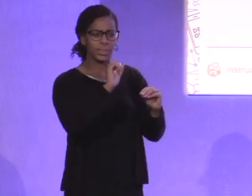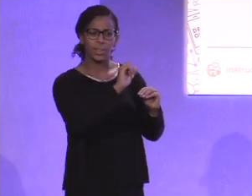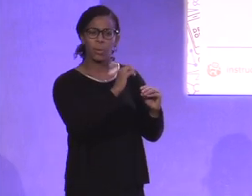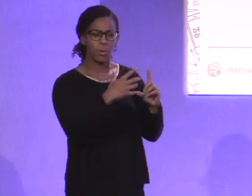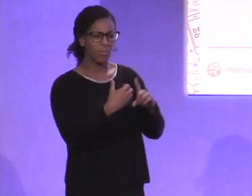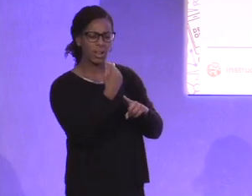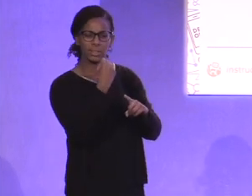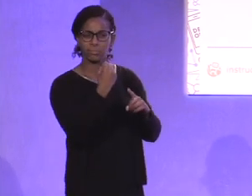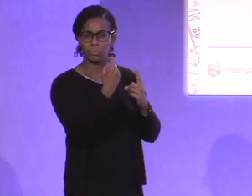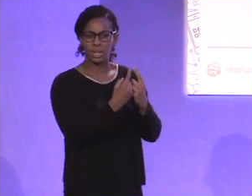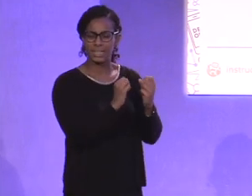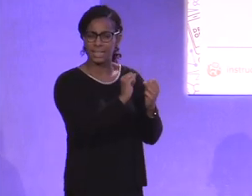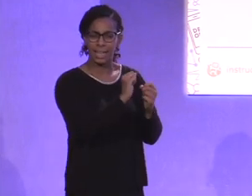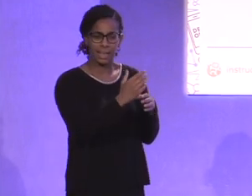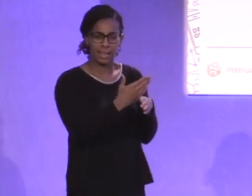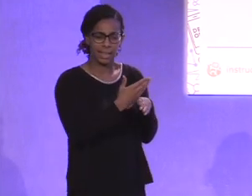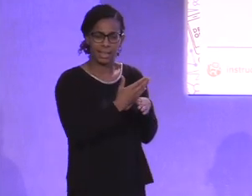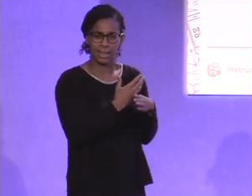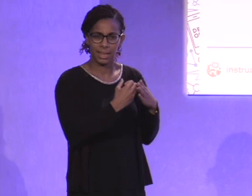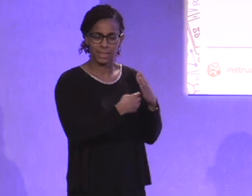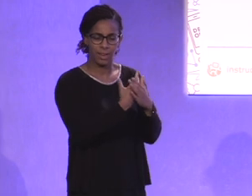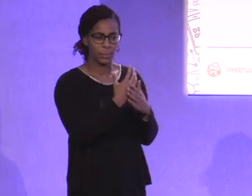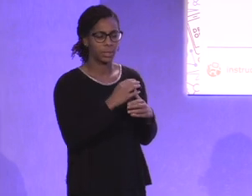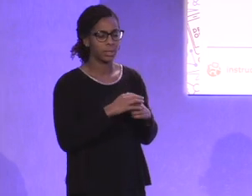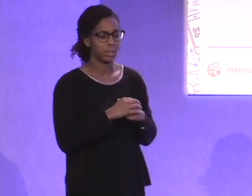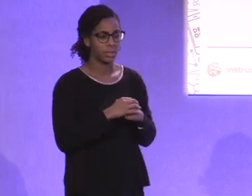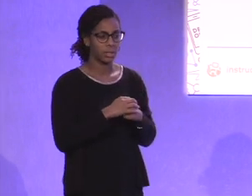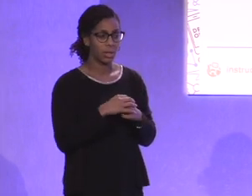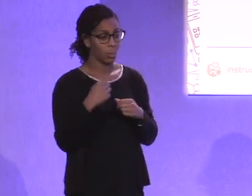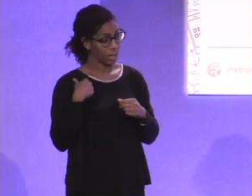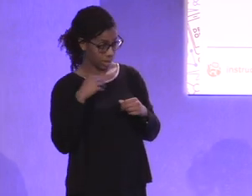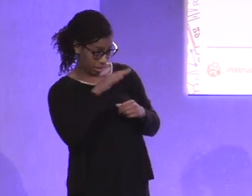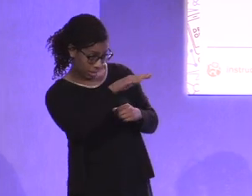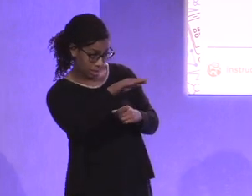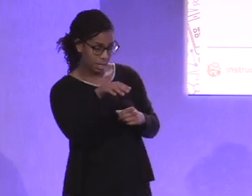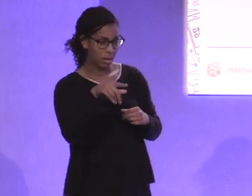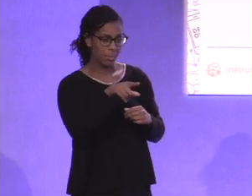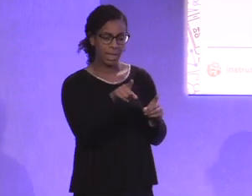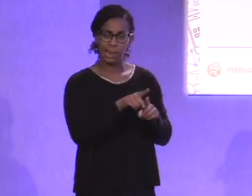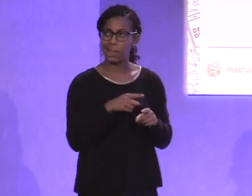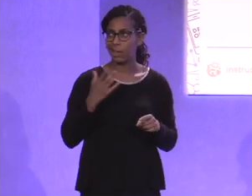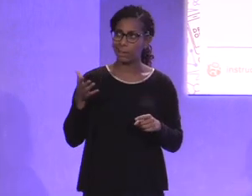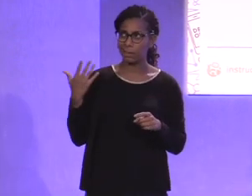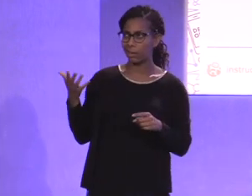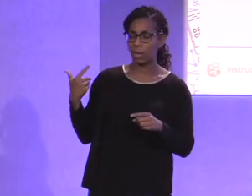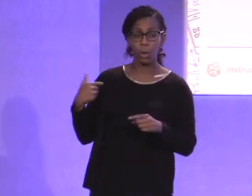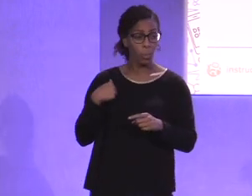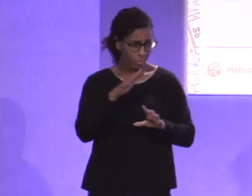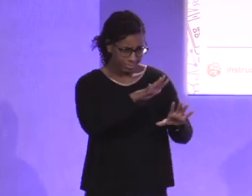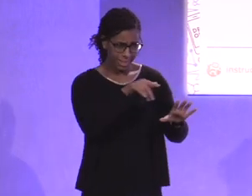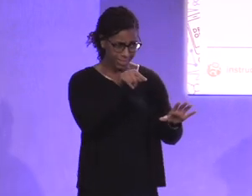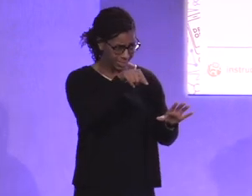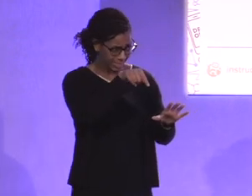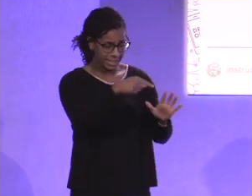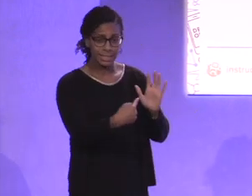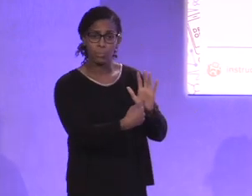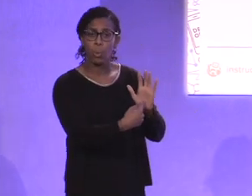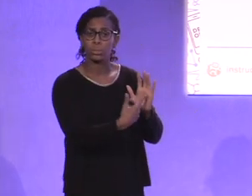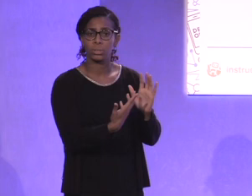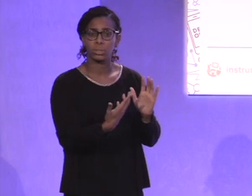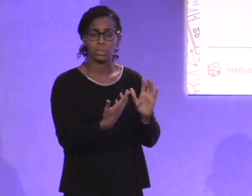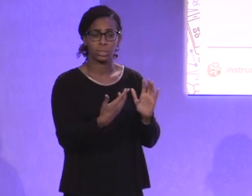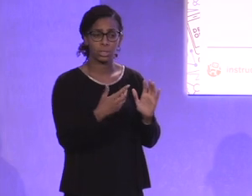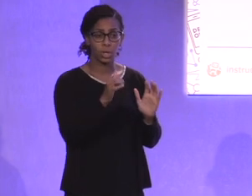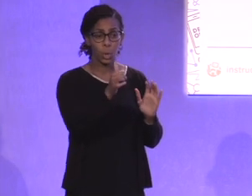development, this would be noise to them. We are convinced that this is important, and we use it